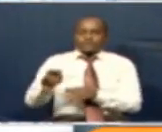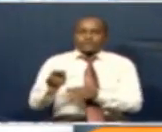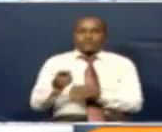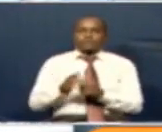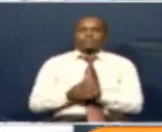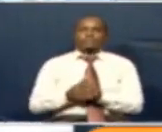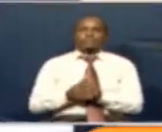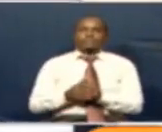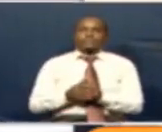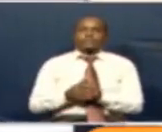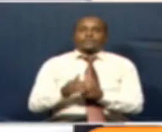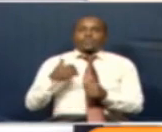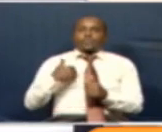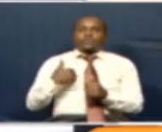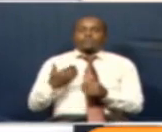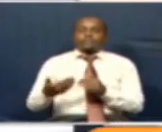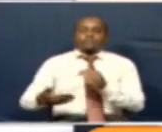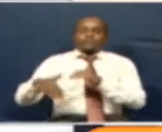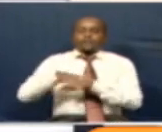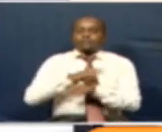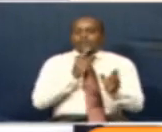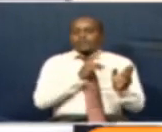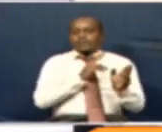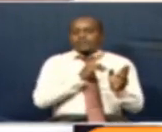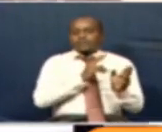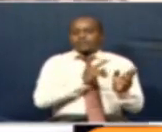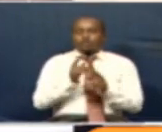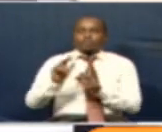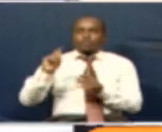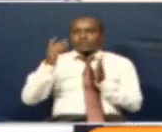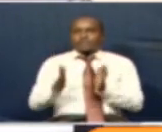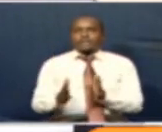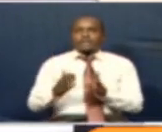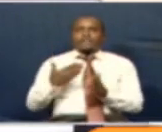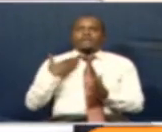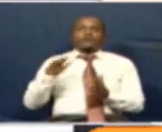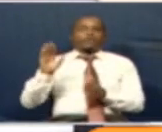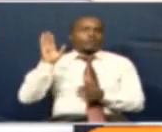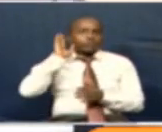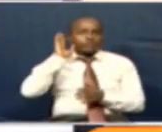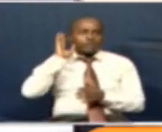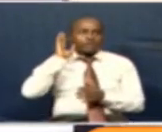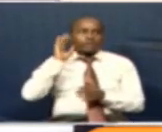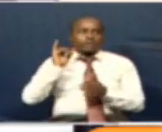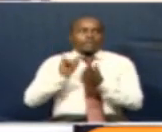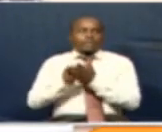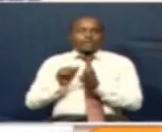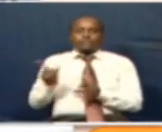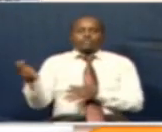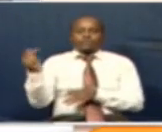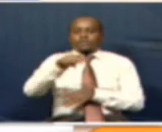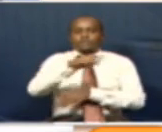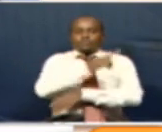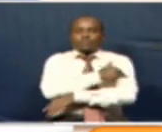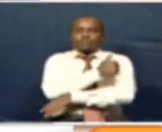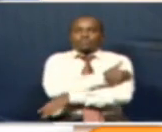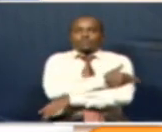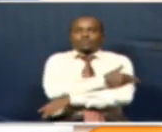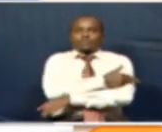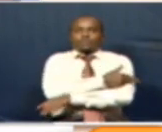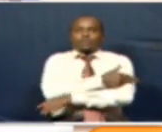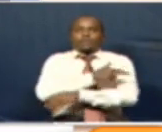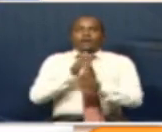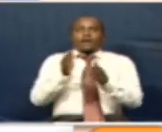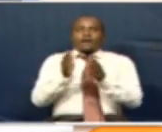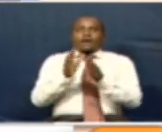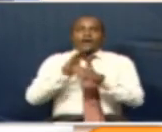We have covered Wanjiku. And I don't want to hear that she came to hospital and she found